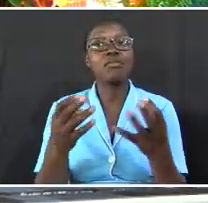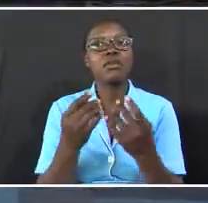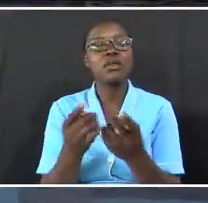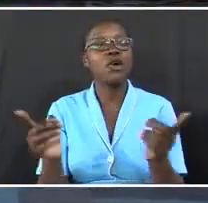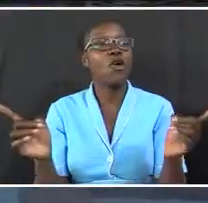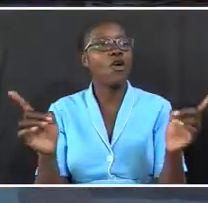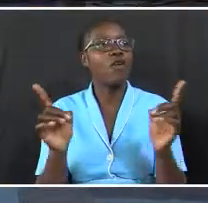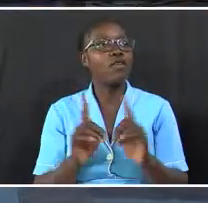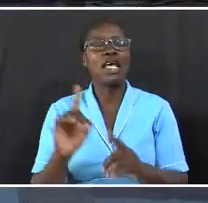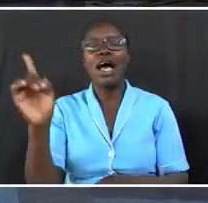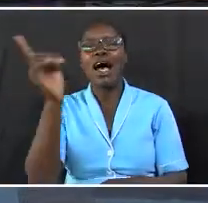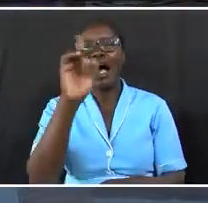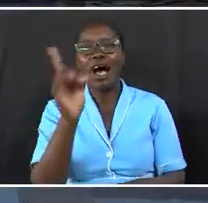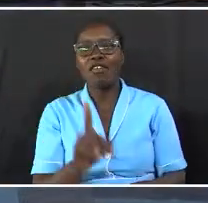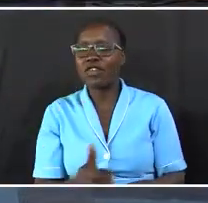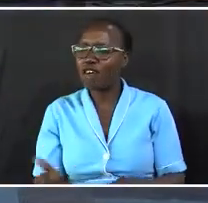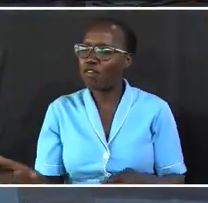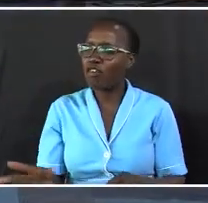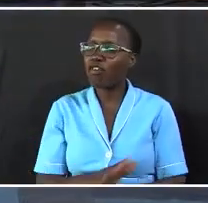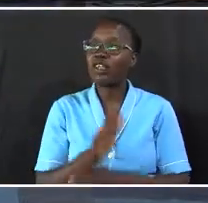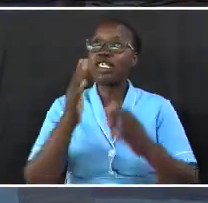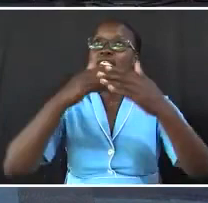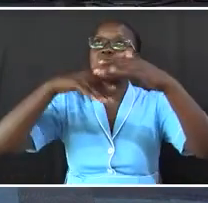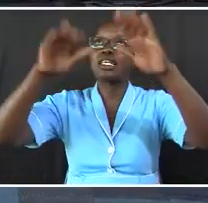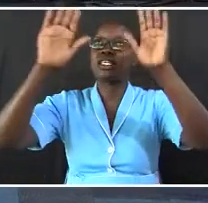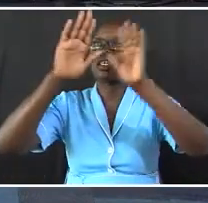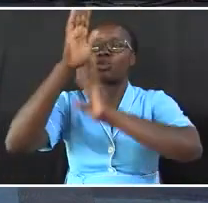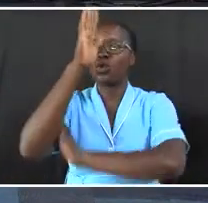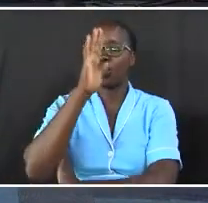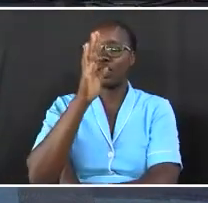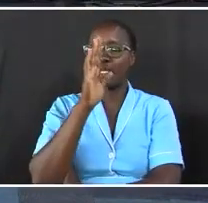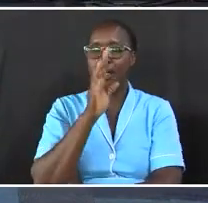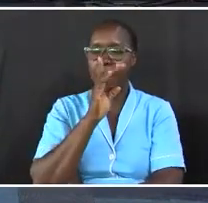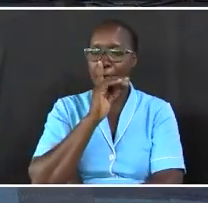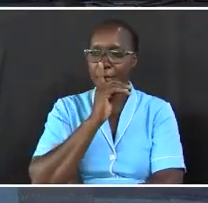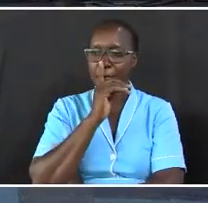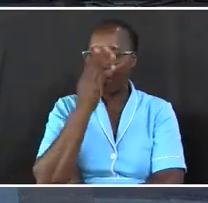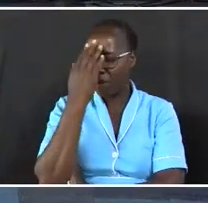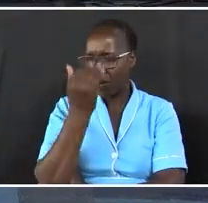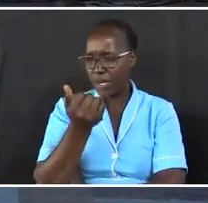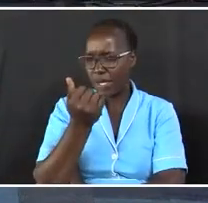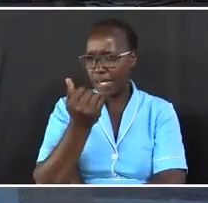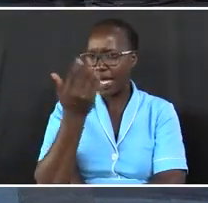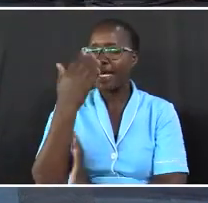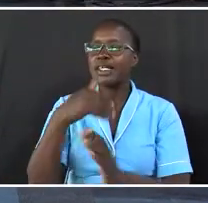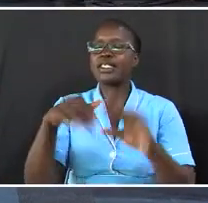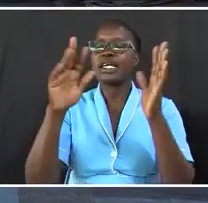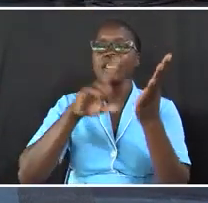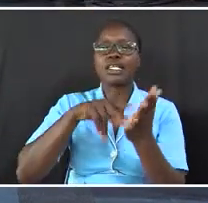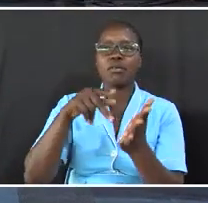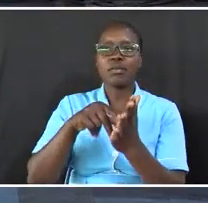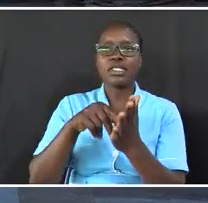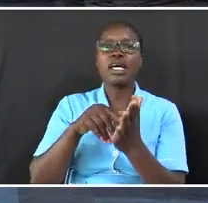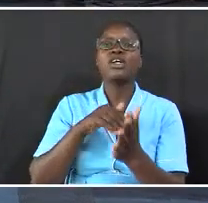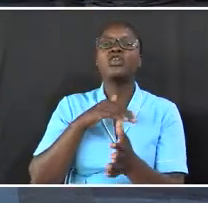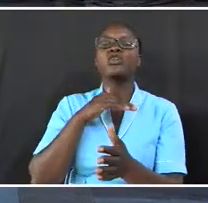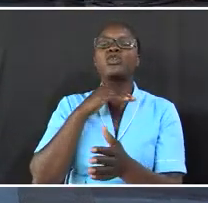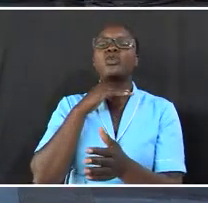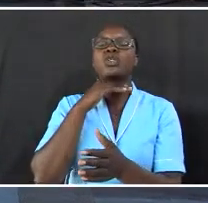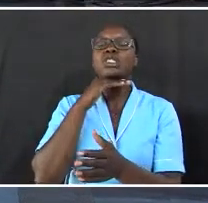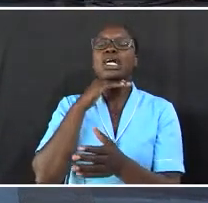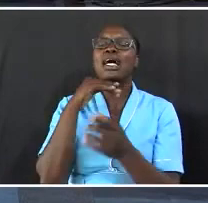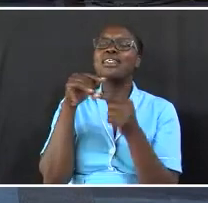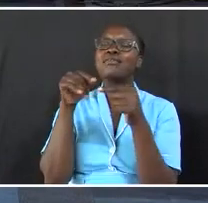us have never totally surrendered to God. Because surrender means that you die